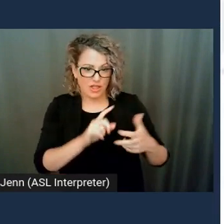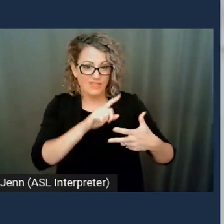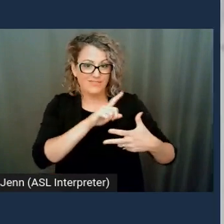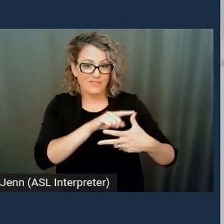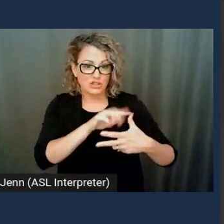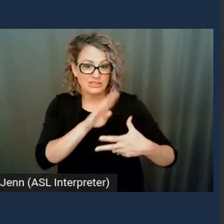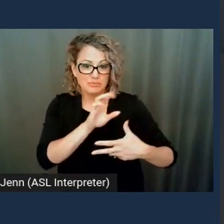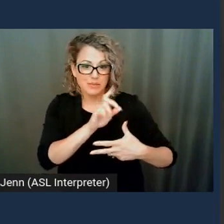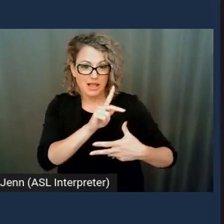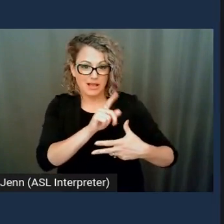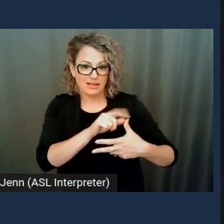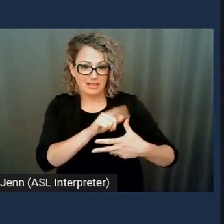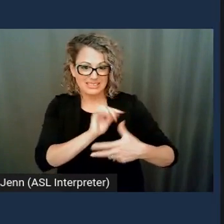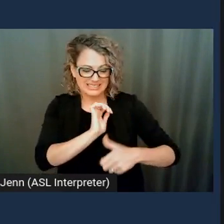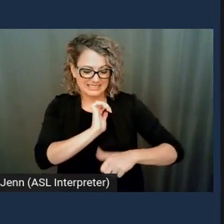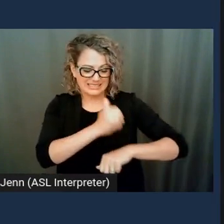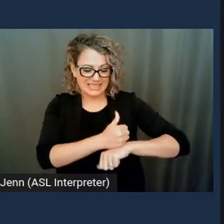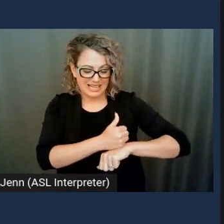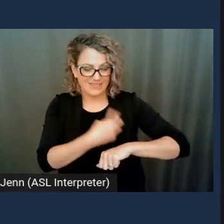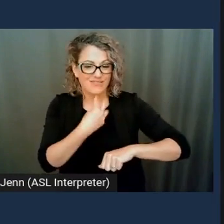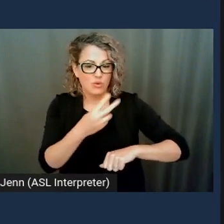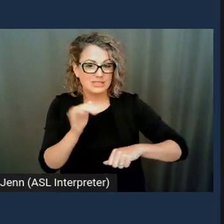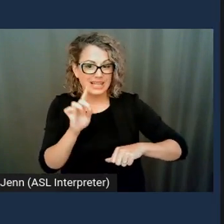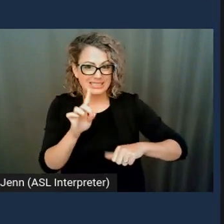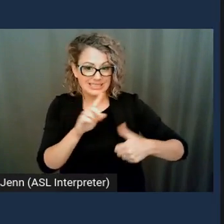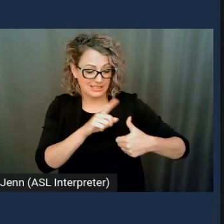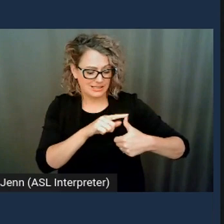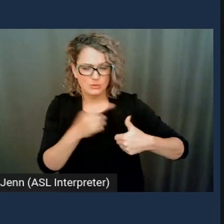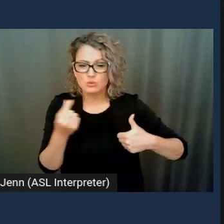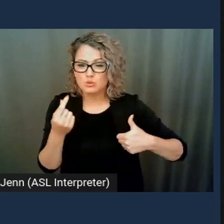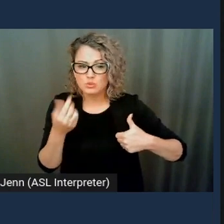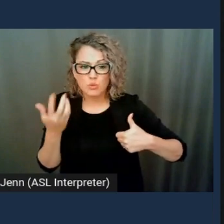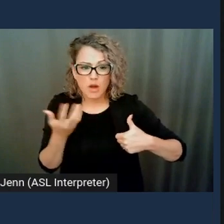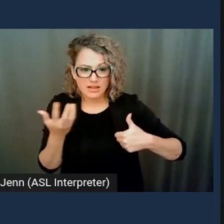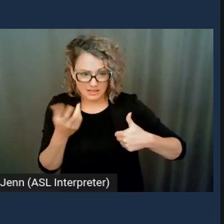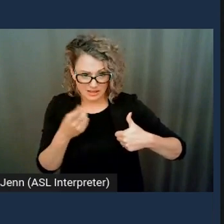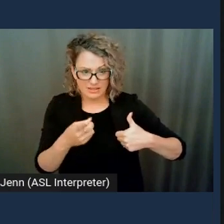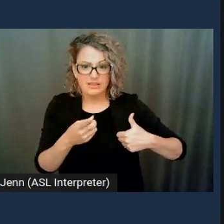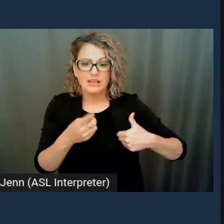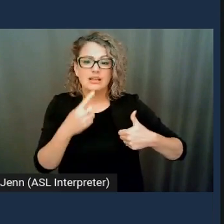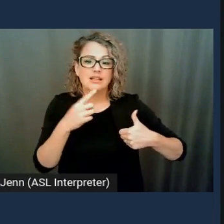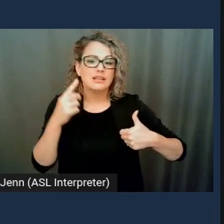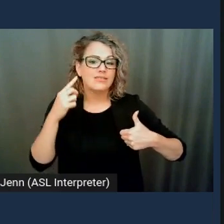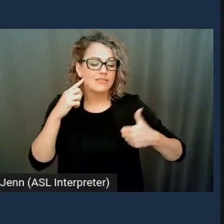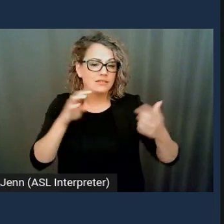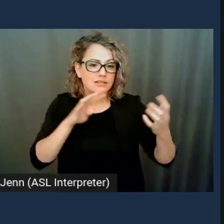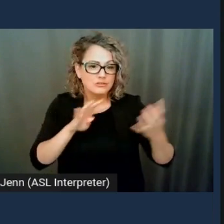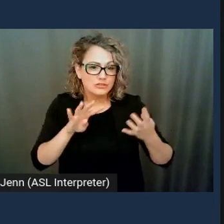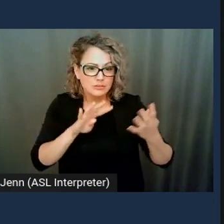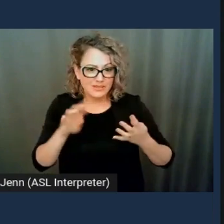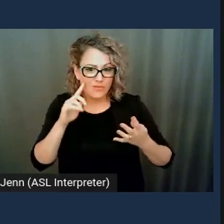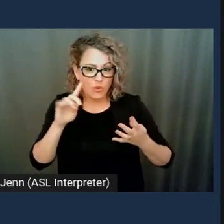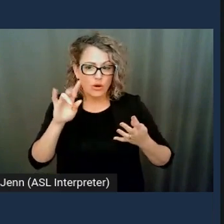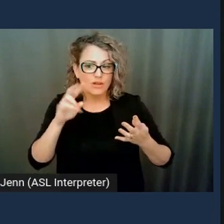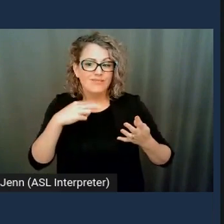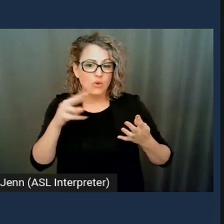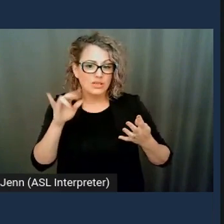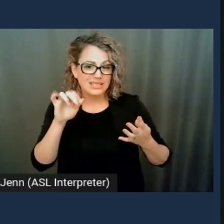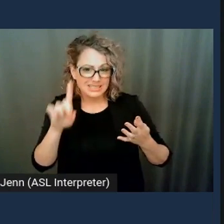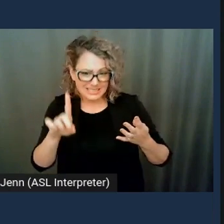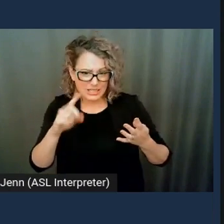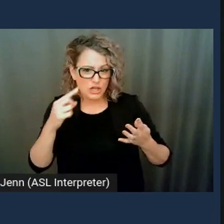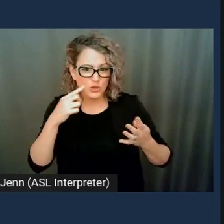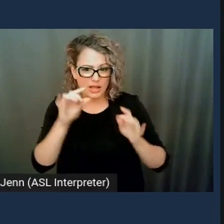Set Voice ID block. This is a block that actually enables audio streaming for Voice ID, and you can configure the thresholds